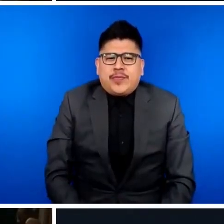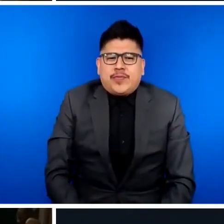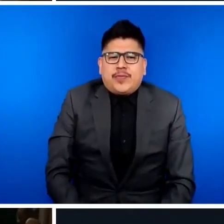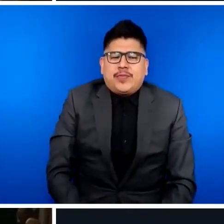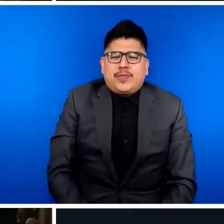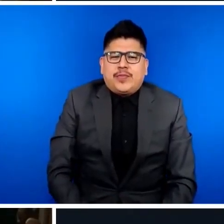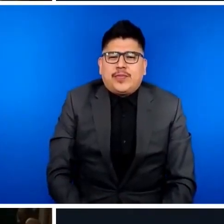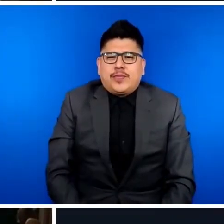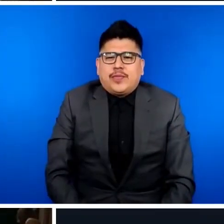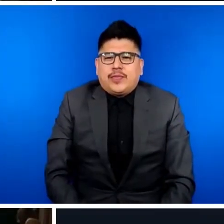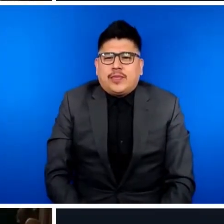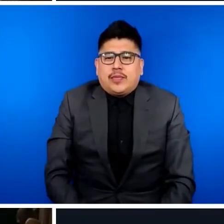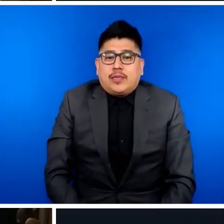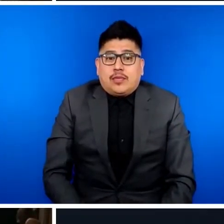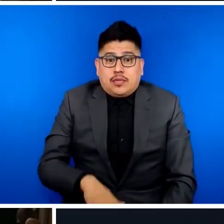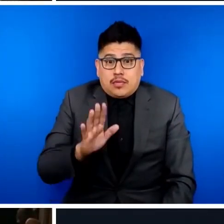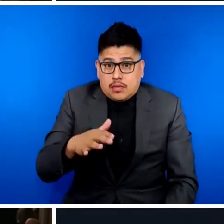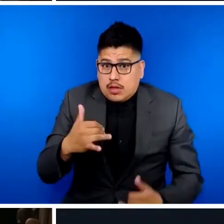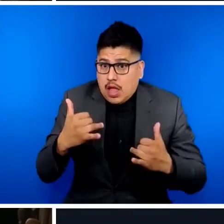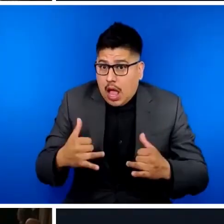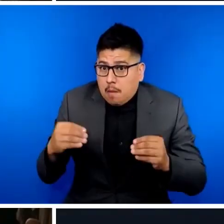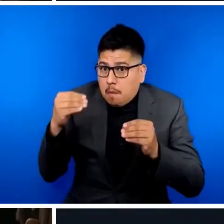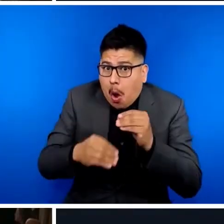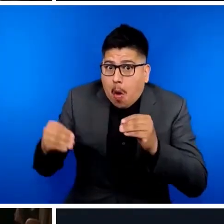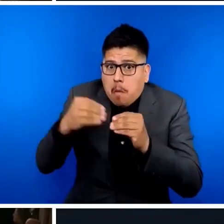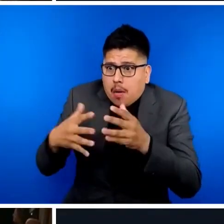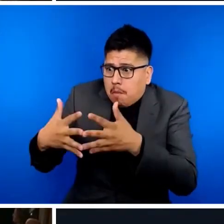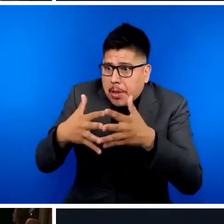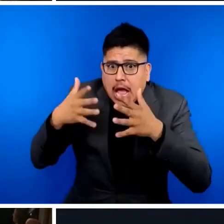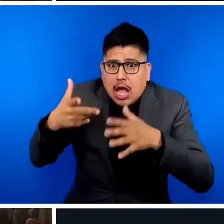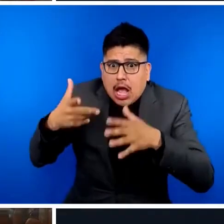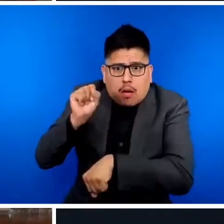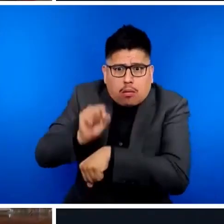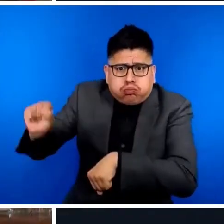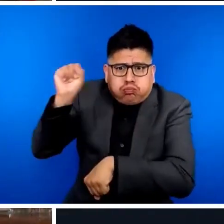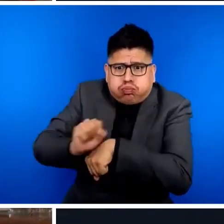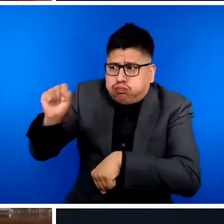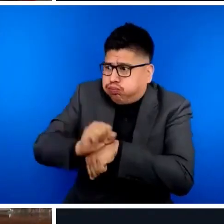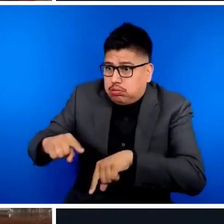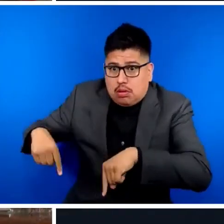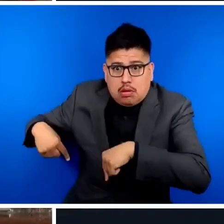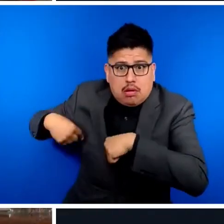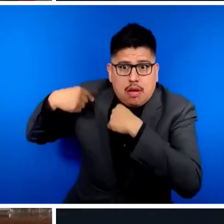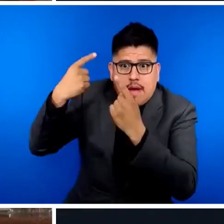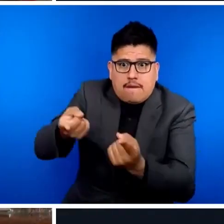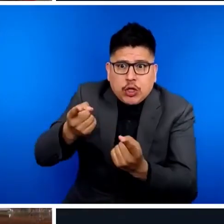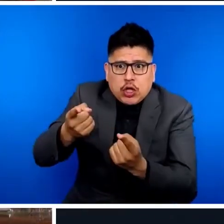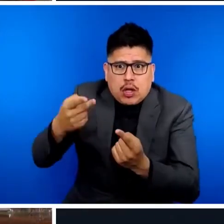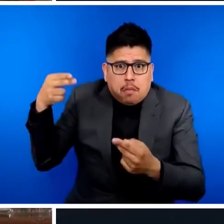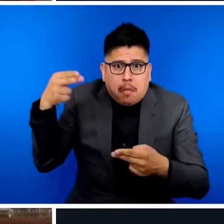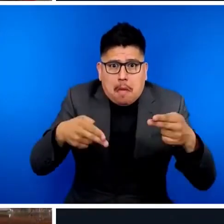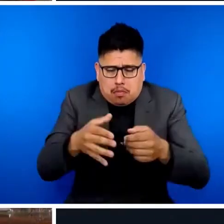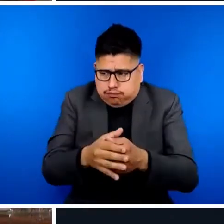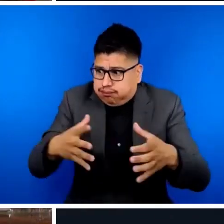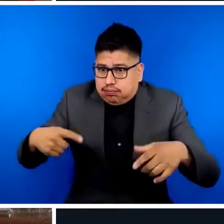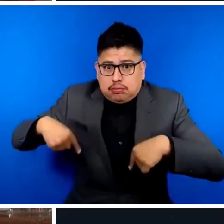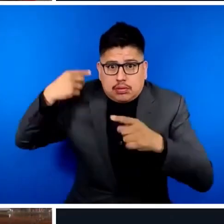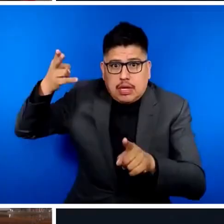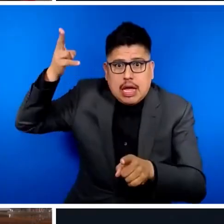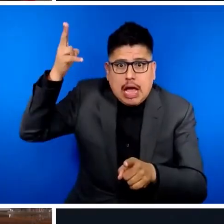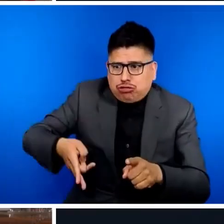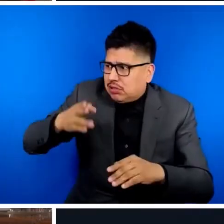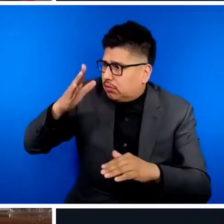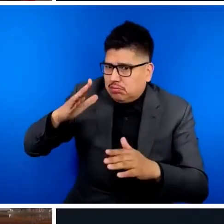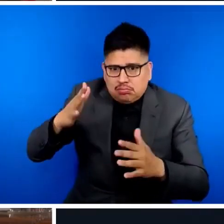More Americans are working today than at any time in the history of our country. Think about that. Any time in the history